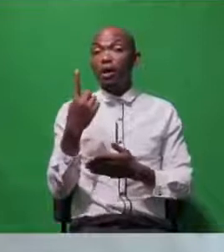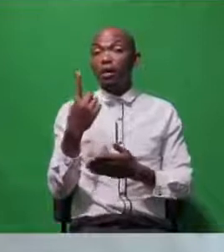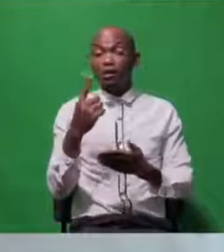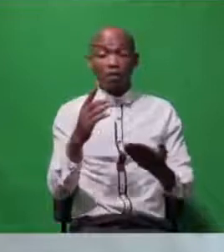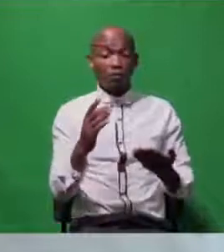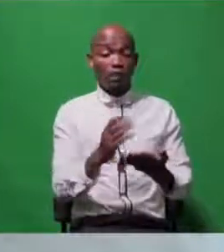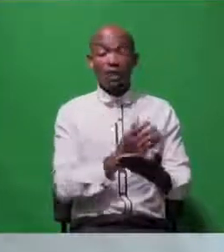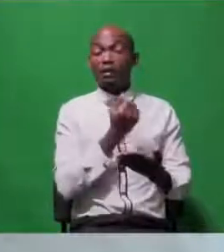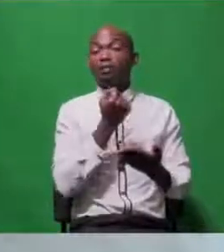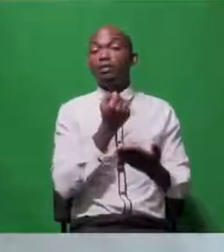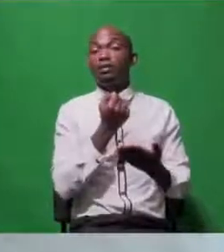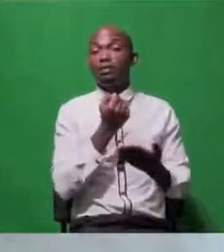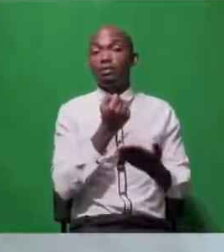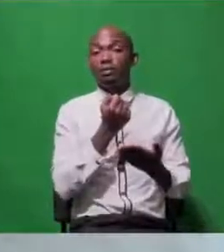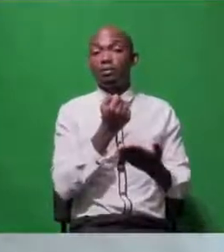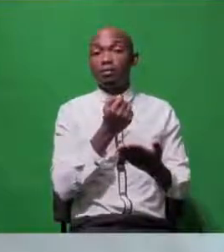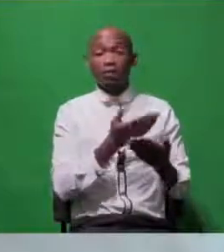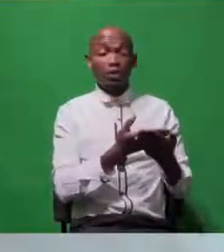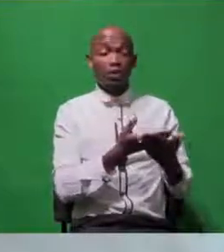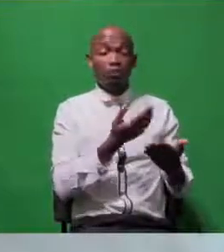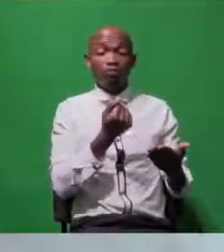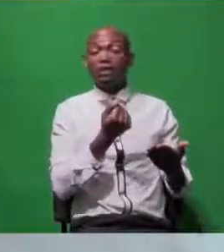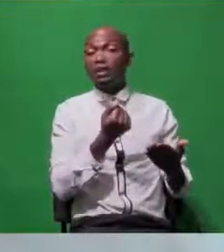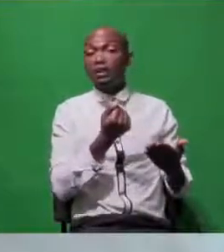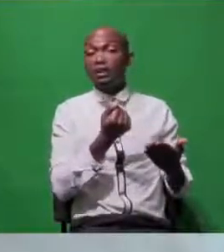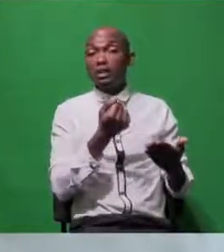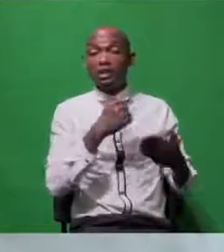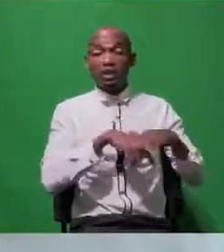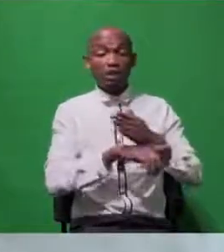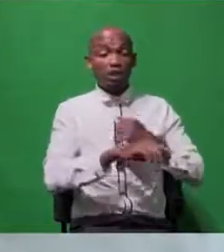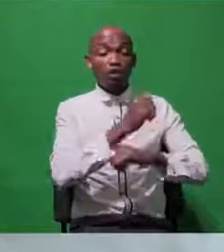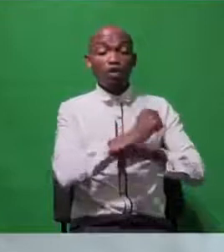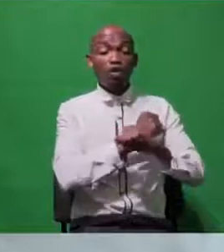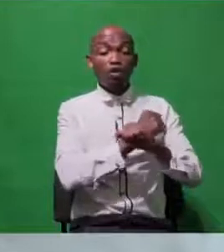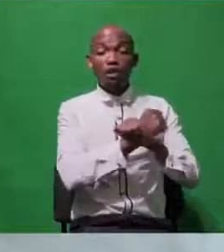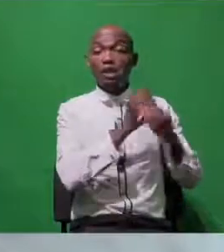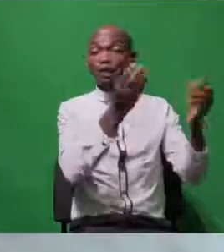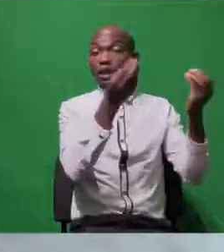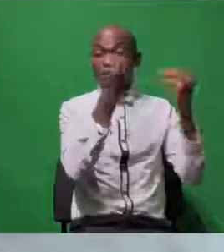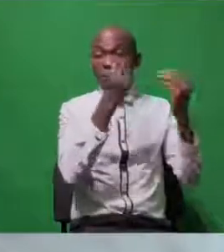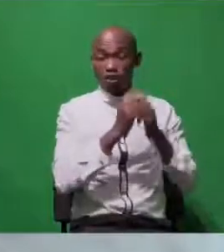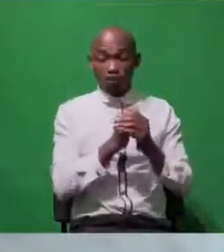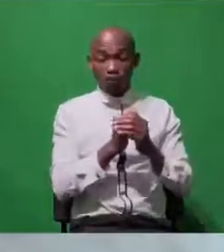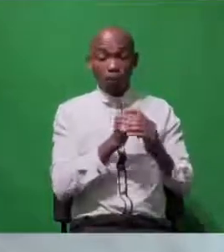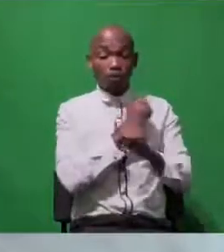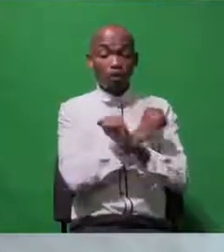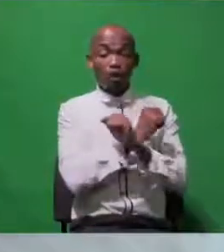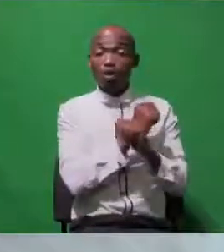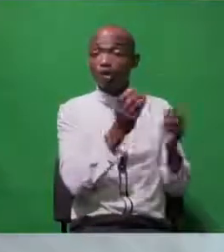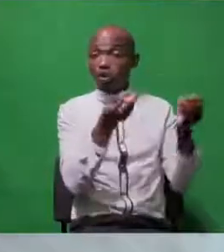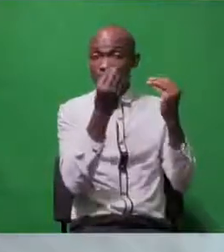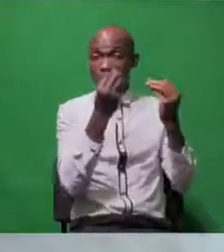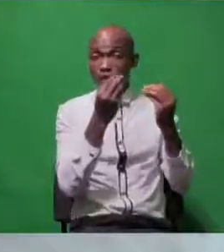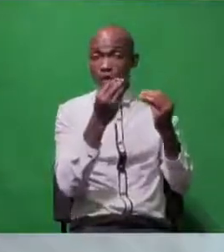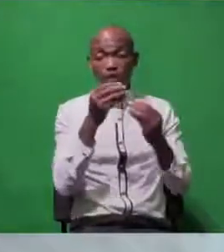of, or is one of the result of colonial education. So the colonial education introduced